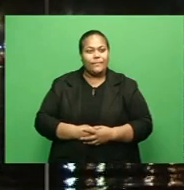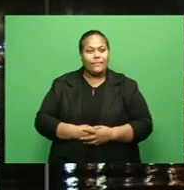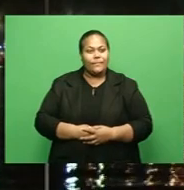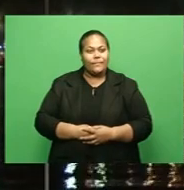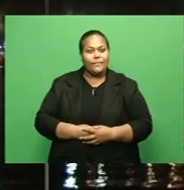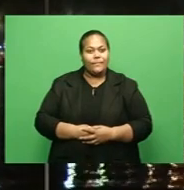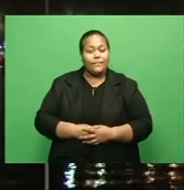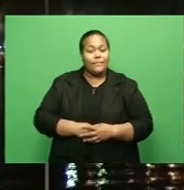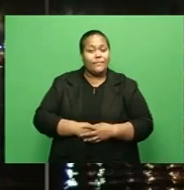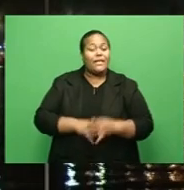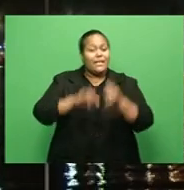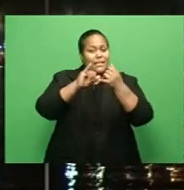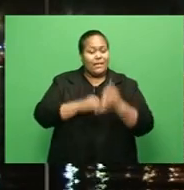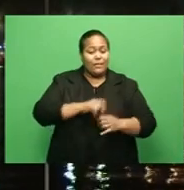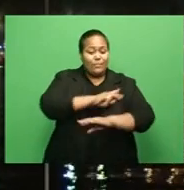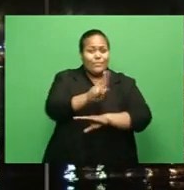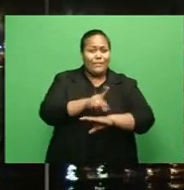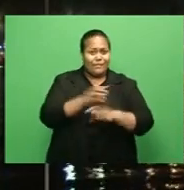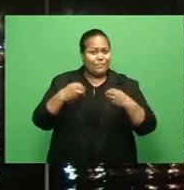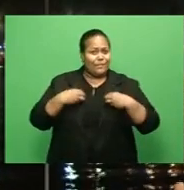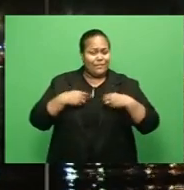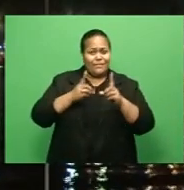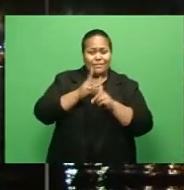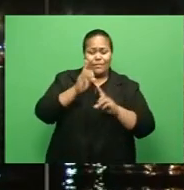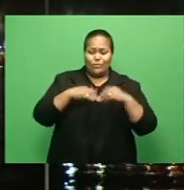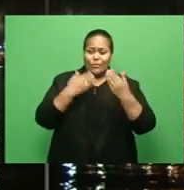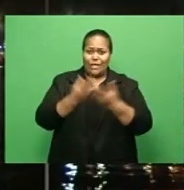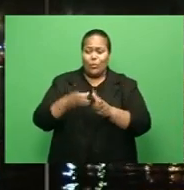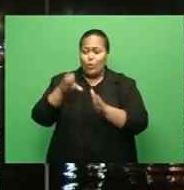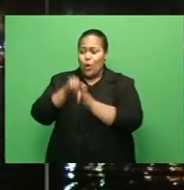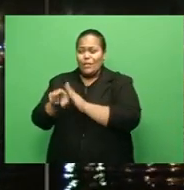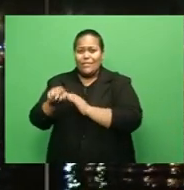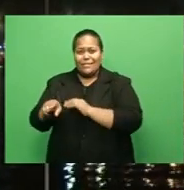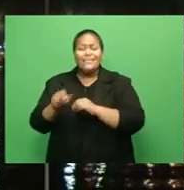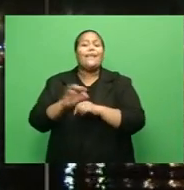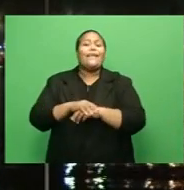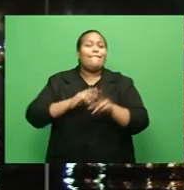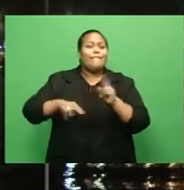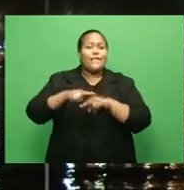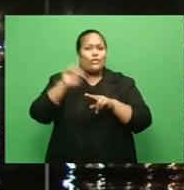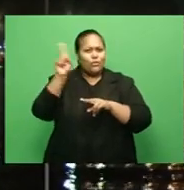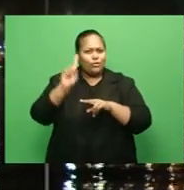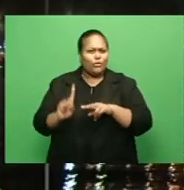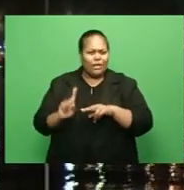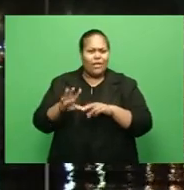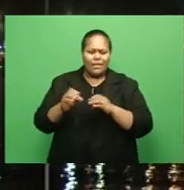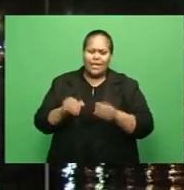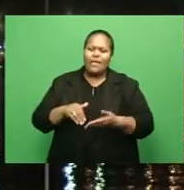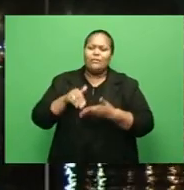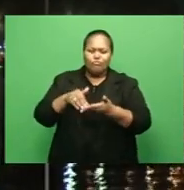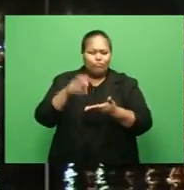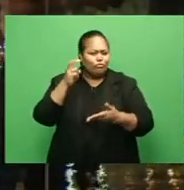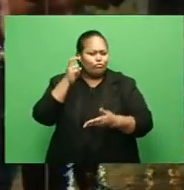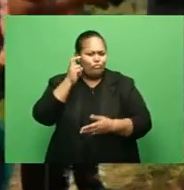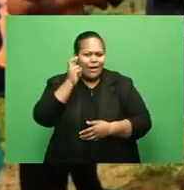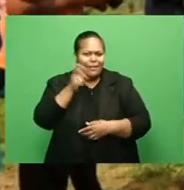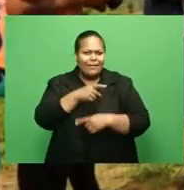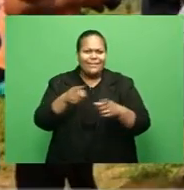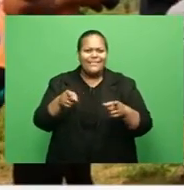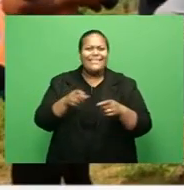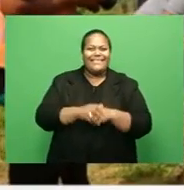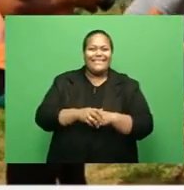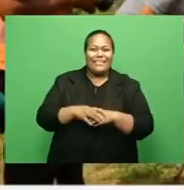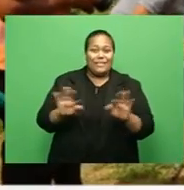The South Pacific Business Development, together with Quartz Fiji, today held a training on basic backyard gardening in Akasi. The aim of the